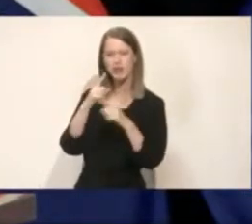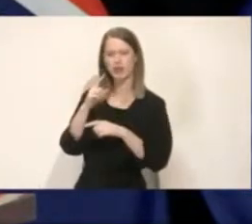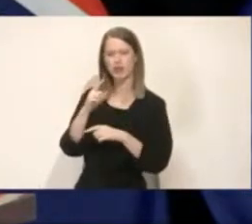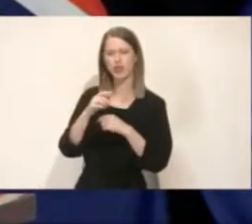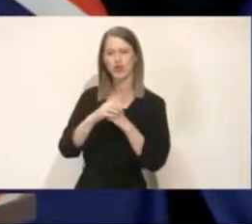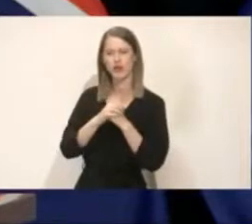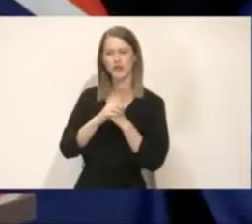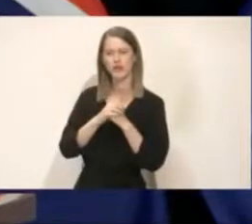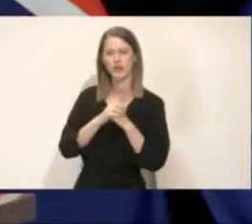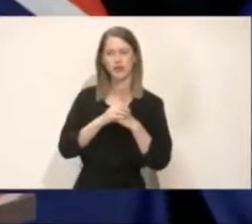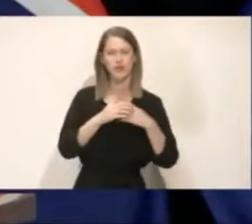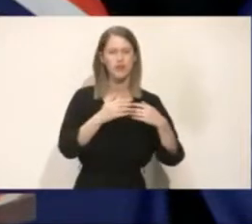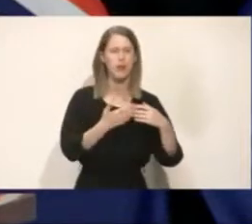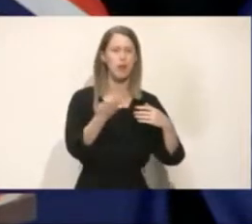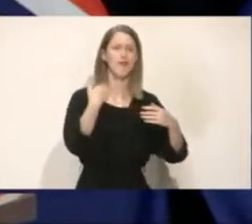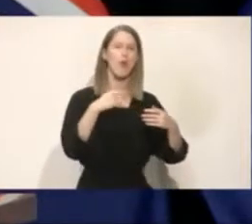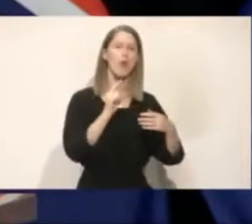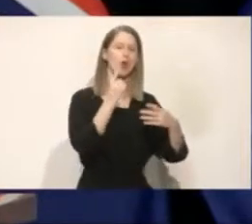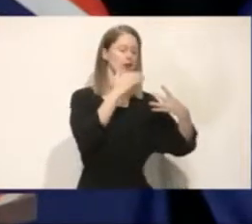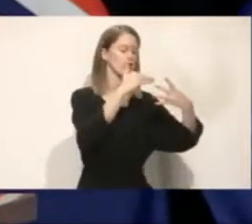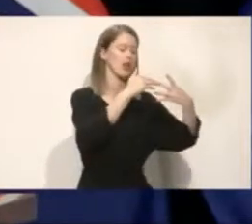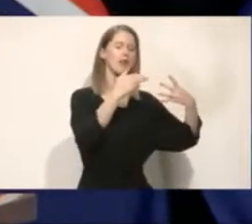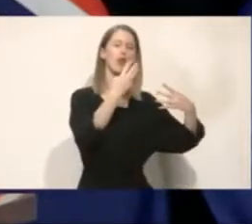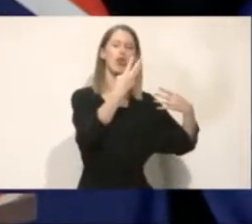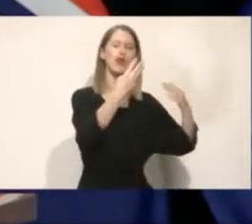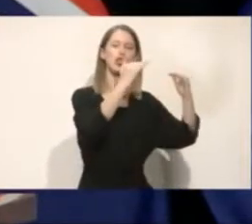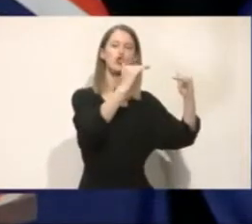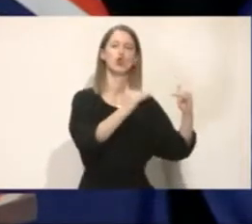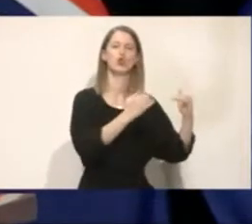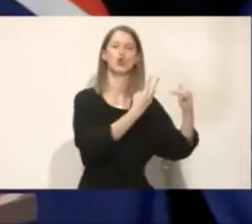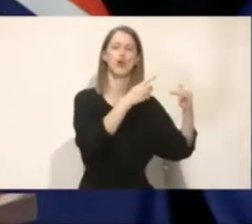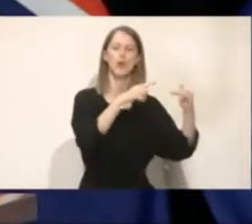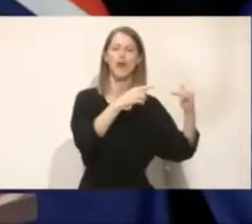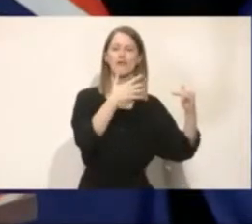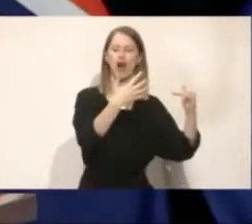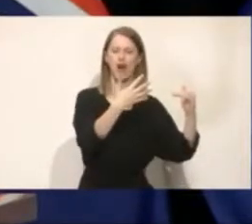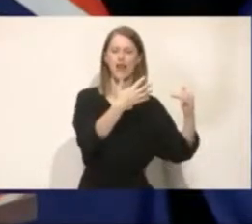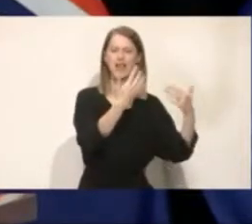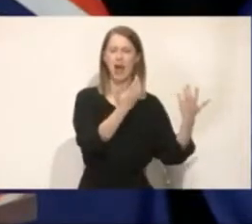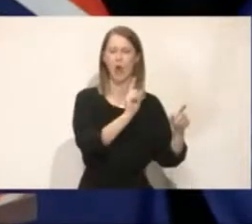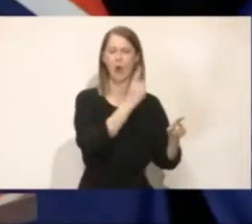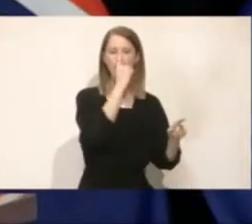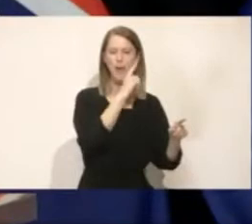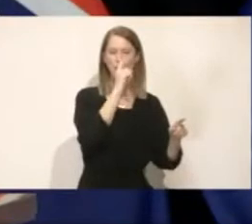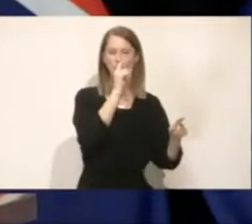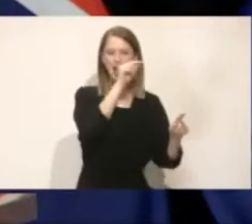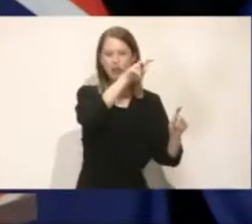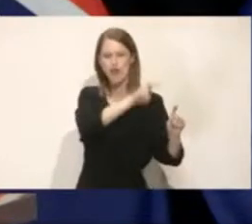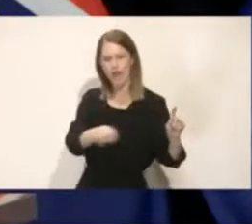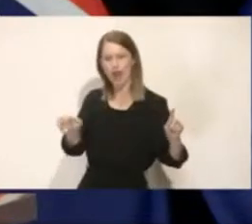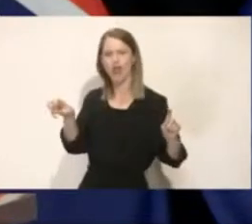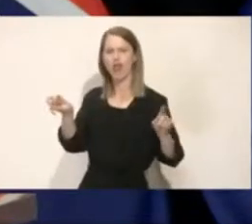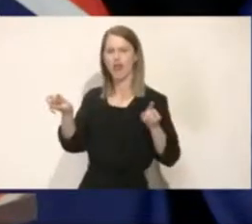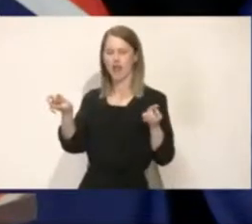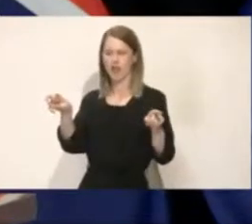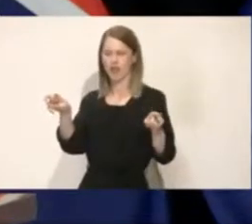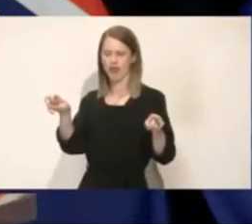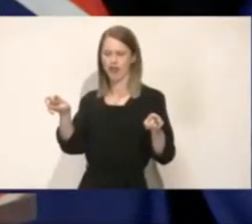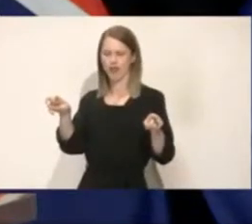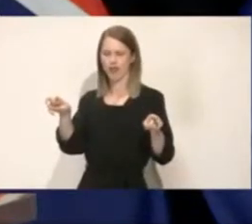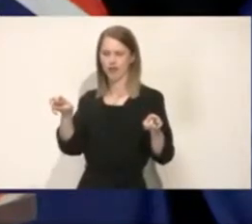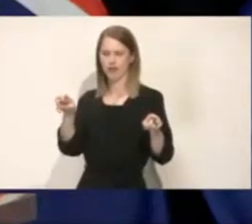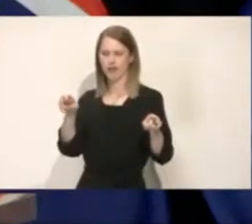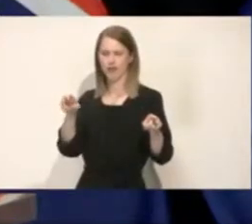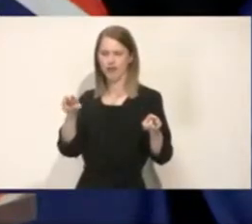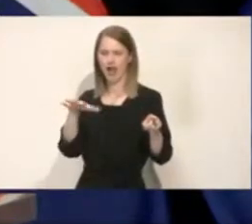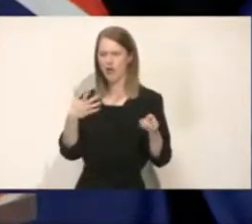moving from 3 to 2.5 and the ability then of Aucklanders to travel around the rest of the country, and how that's being managed